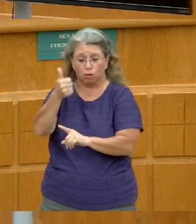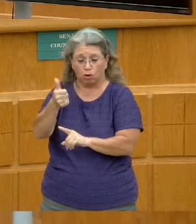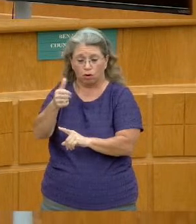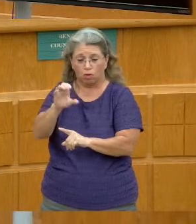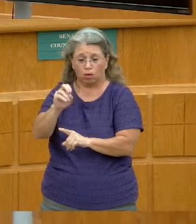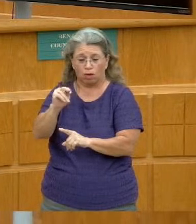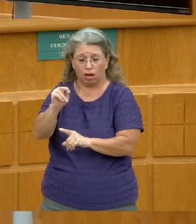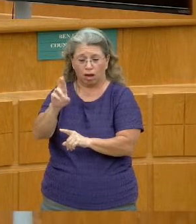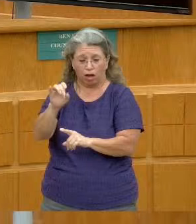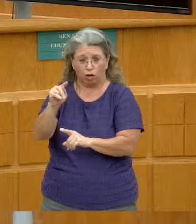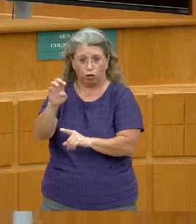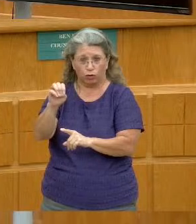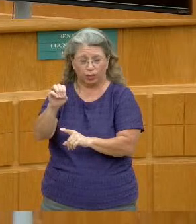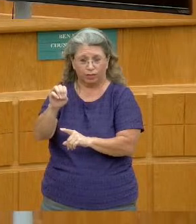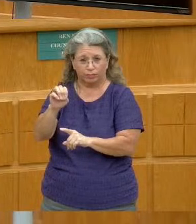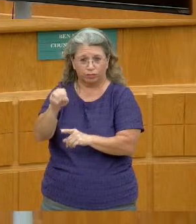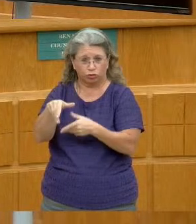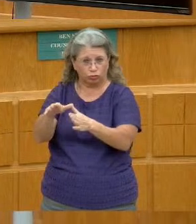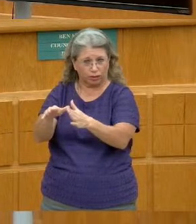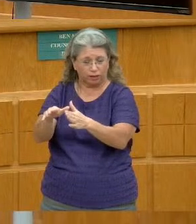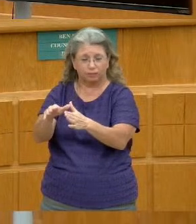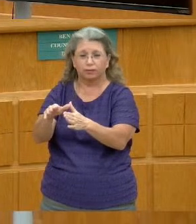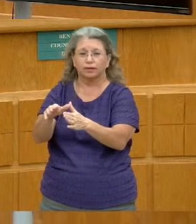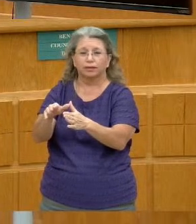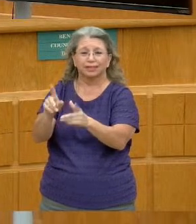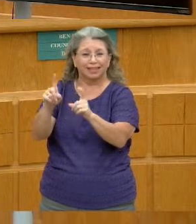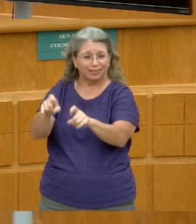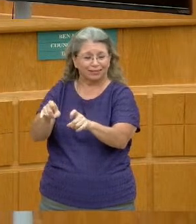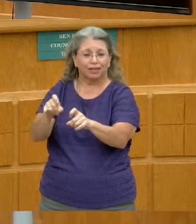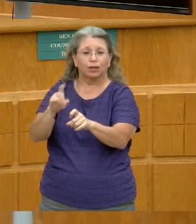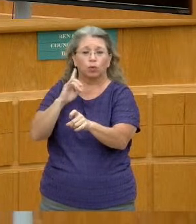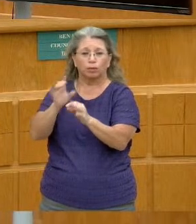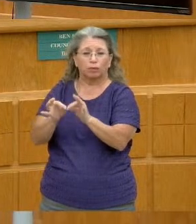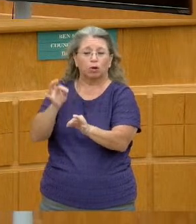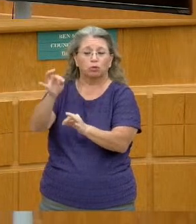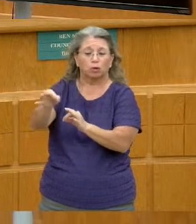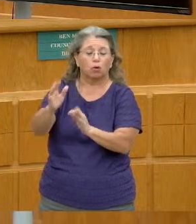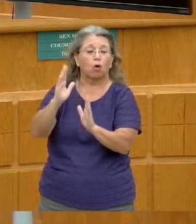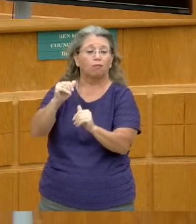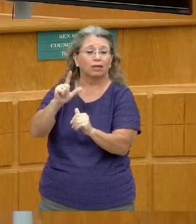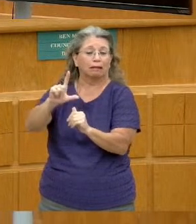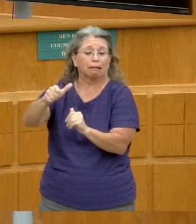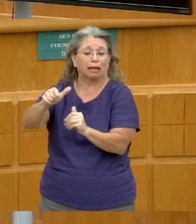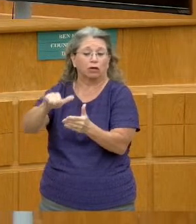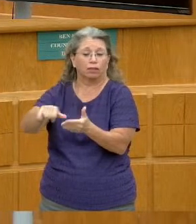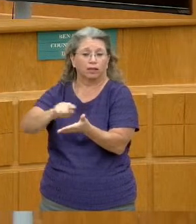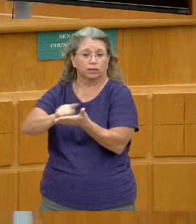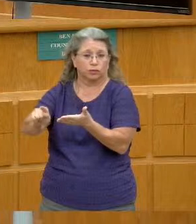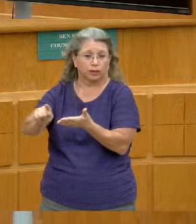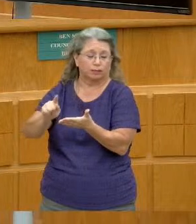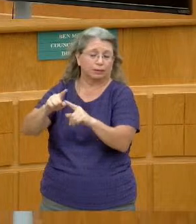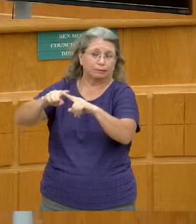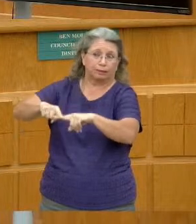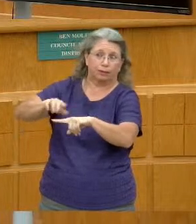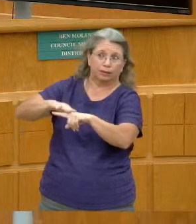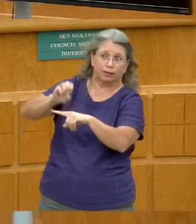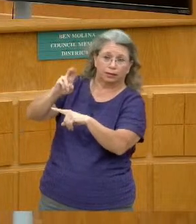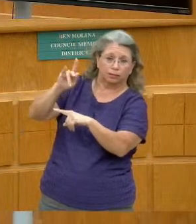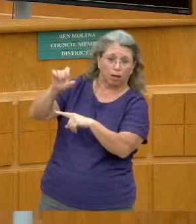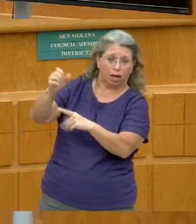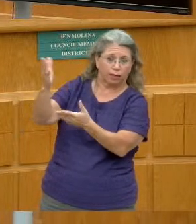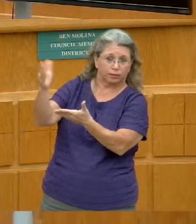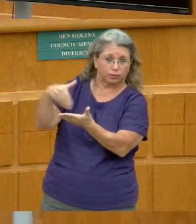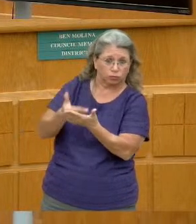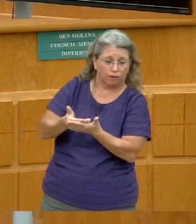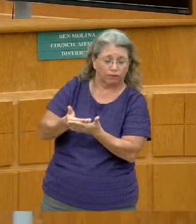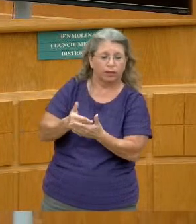be announced. Hopefully it will be this week, but that will depend on those supplies, and we'll keep the community posted. We know that there's several